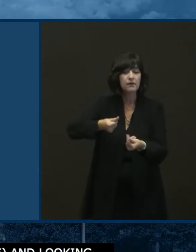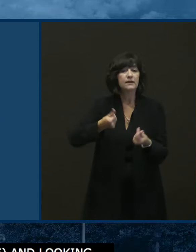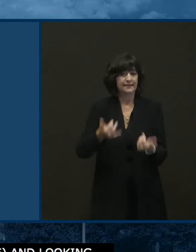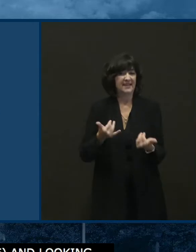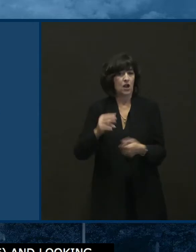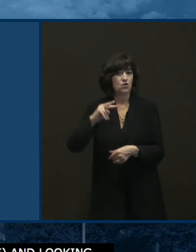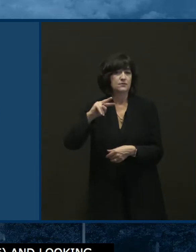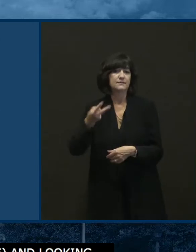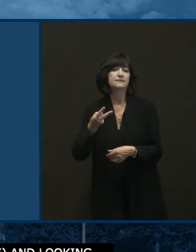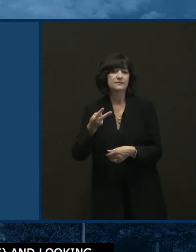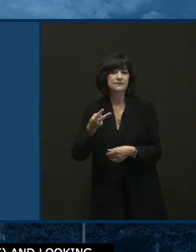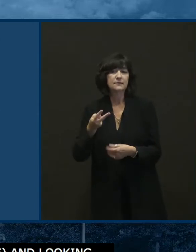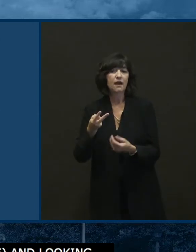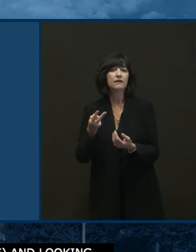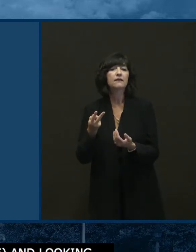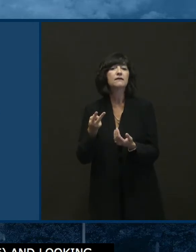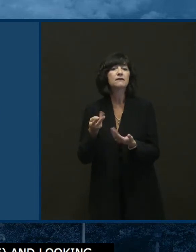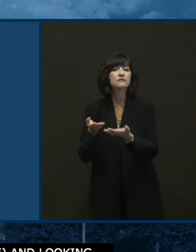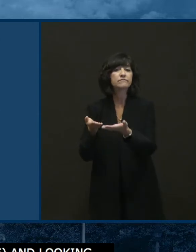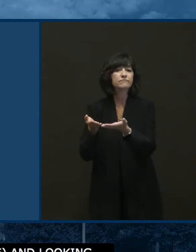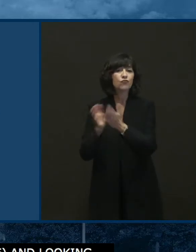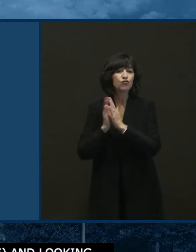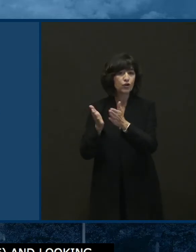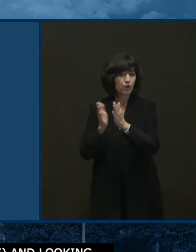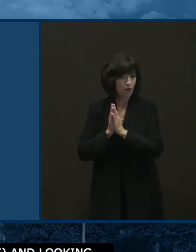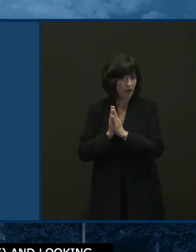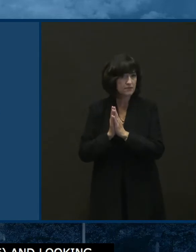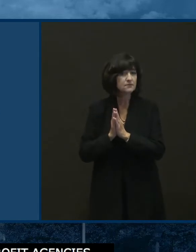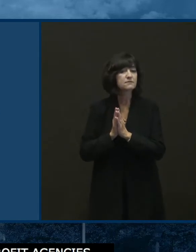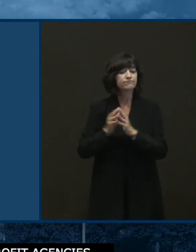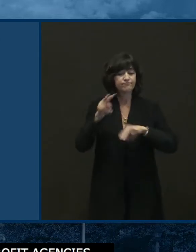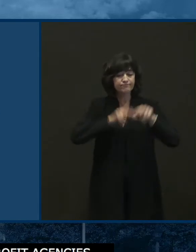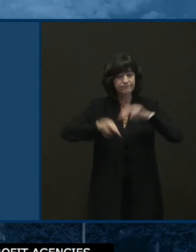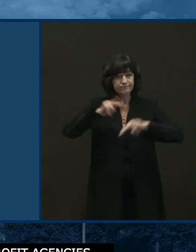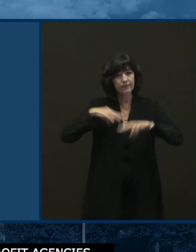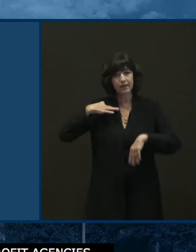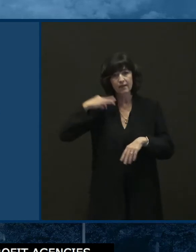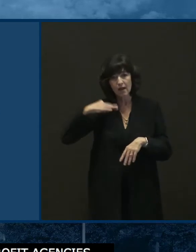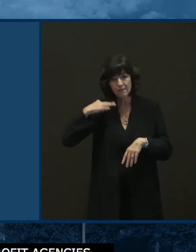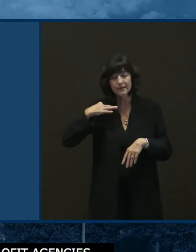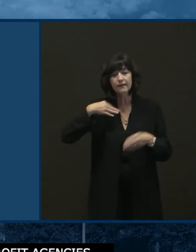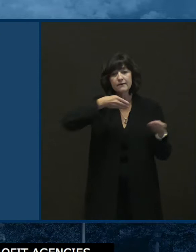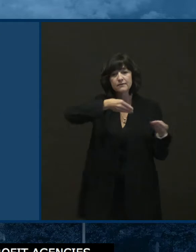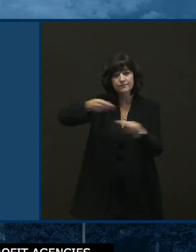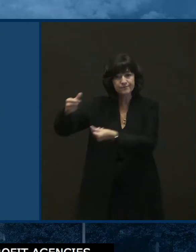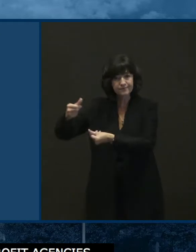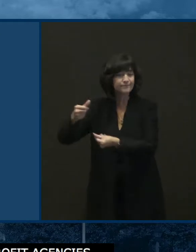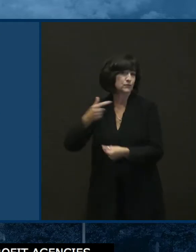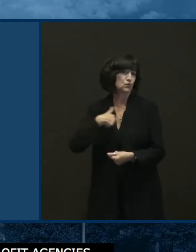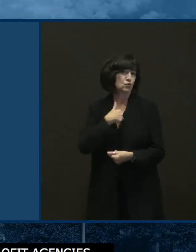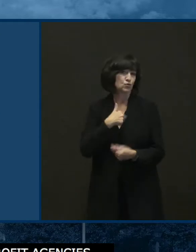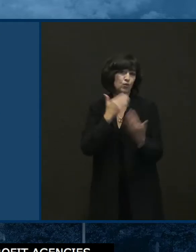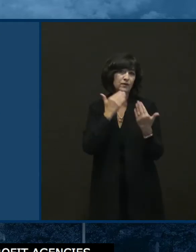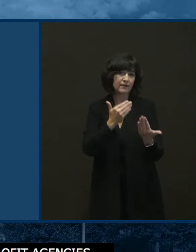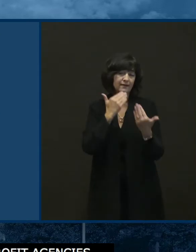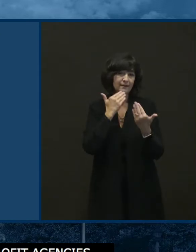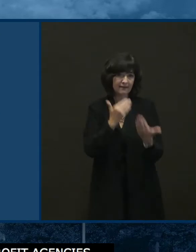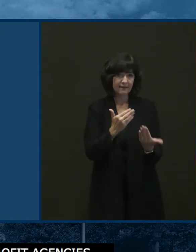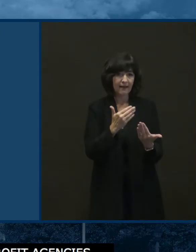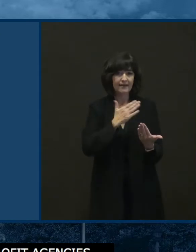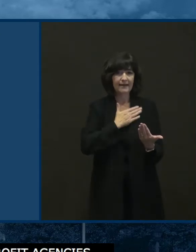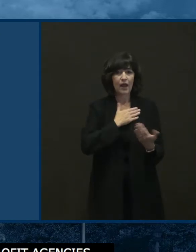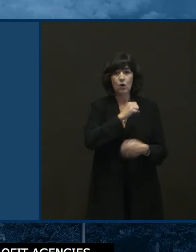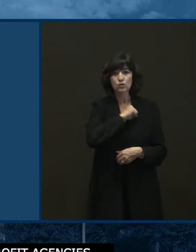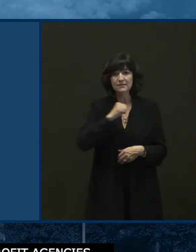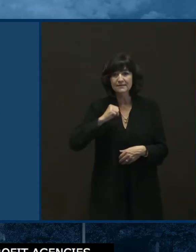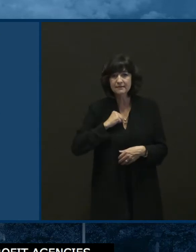going into all of that. Again, thanks to our congressional delegation, Senator Carper, Senator Coons, and Representative Blunt Rochester